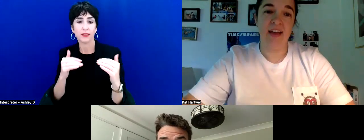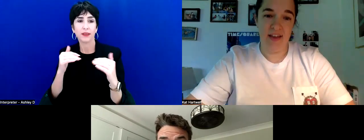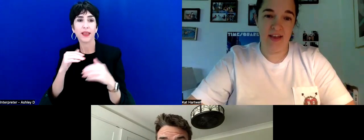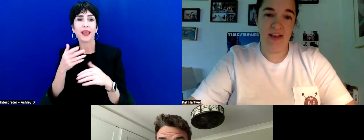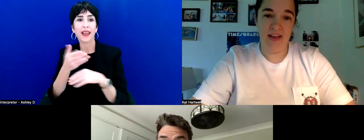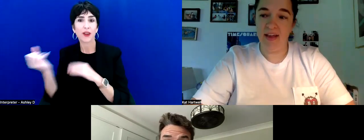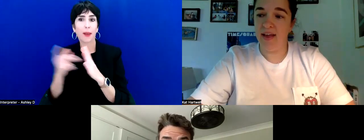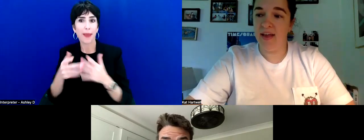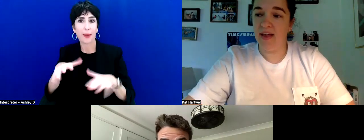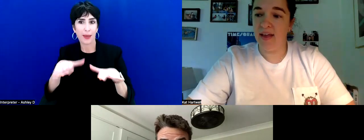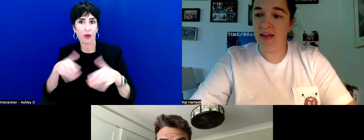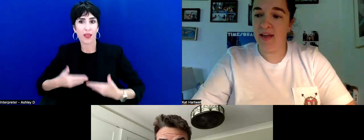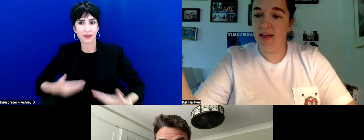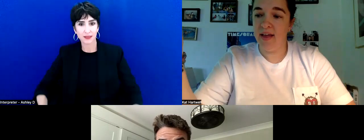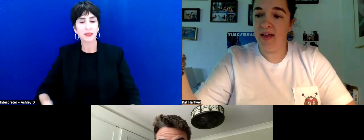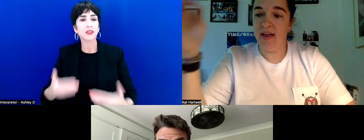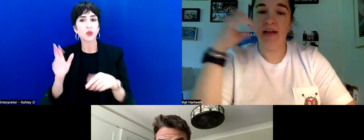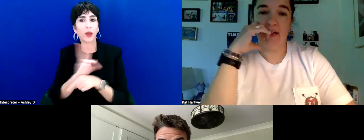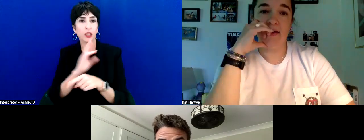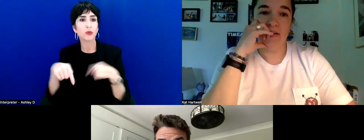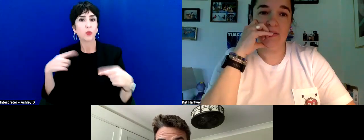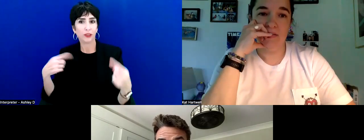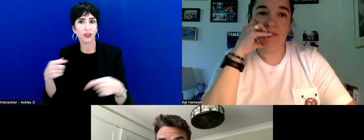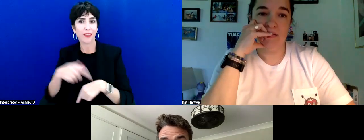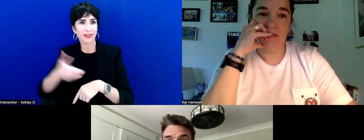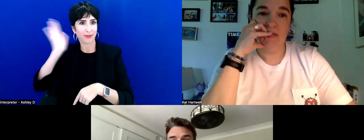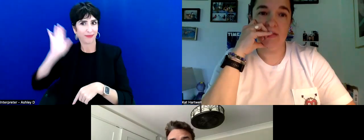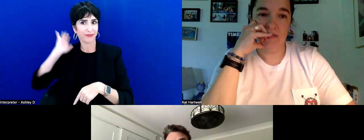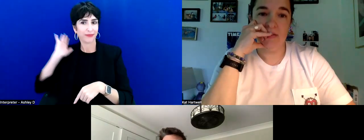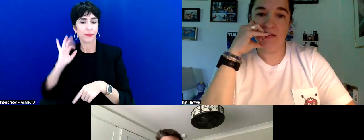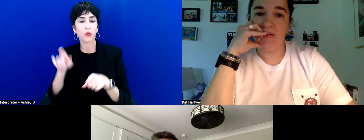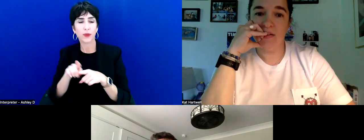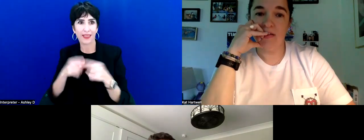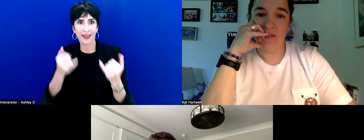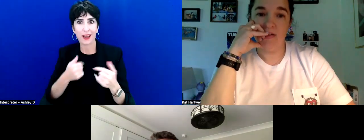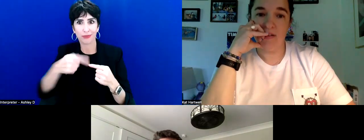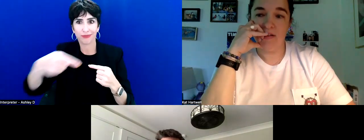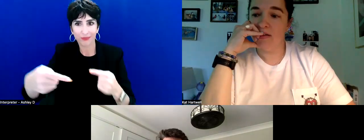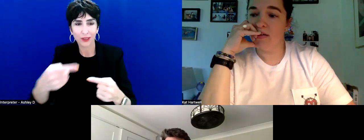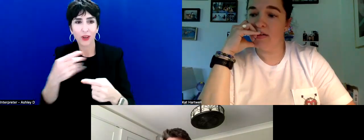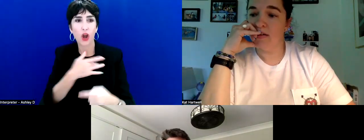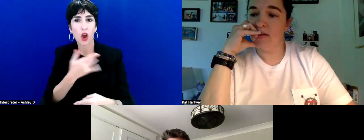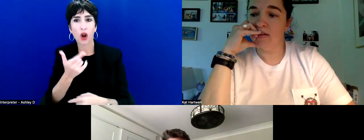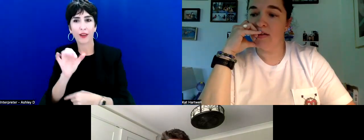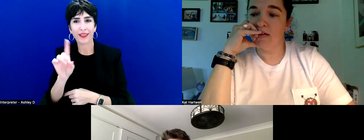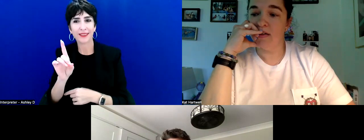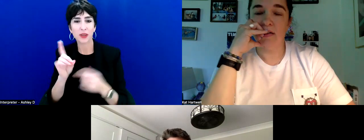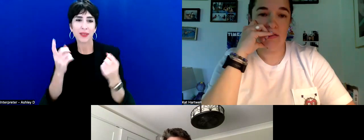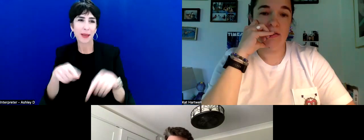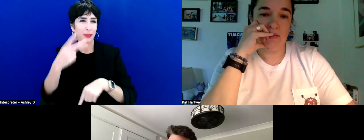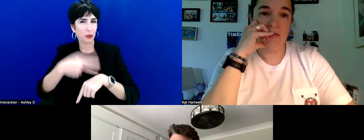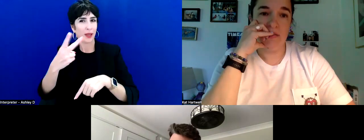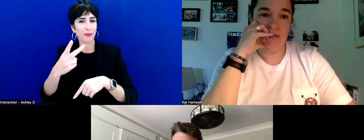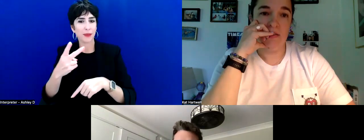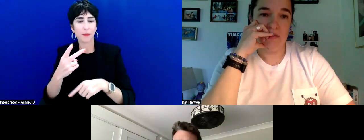back paralyzed. So I actually did do a little bit of wheelchair work in that. And then fast forward, and I was in Heartland. So it's kind of happened twice,